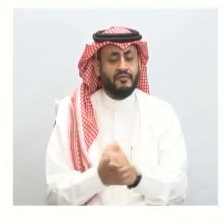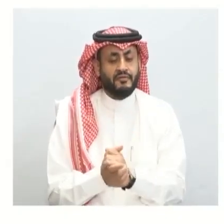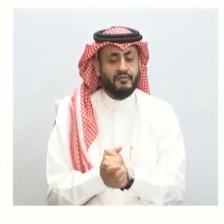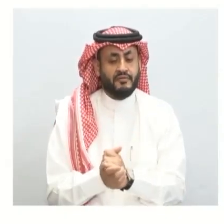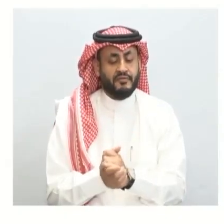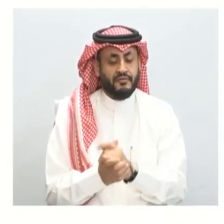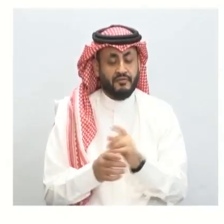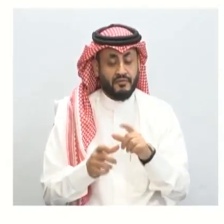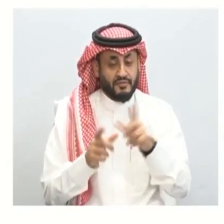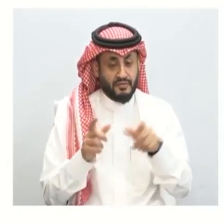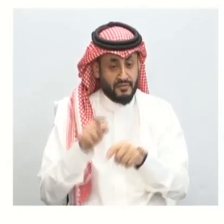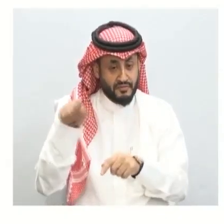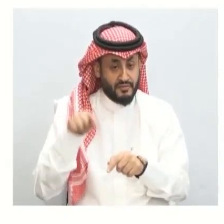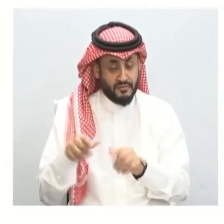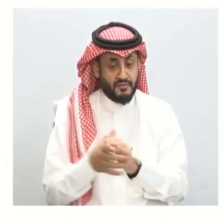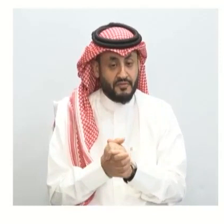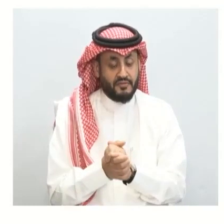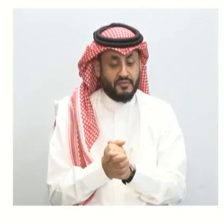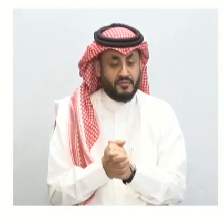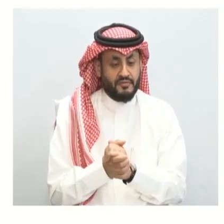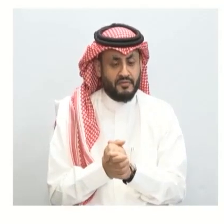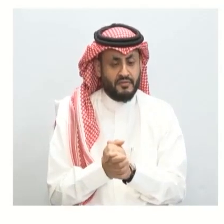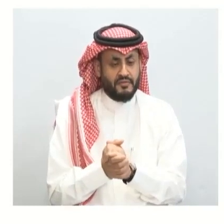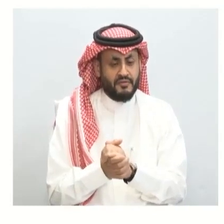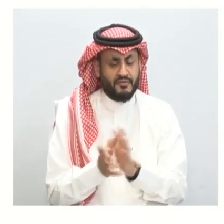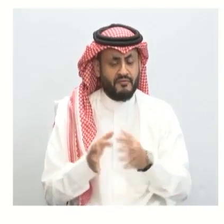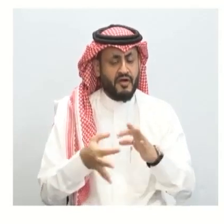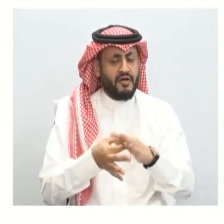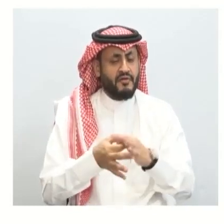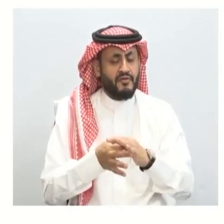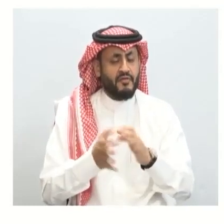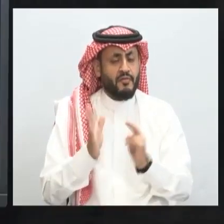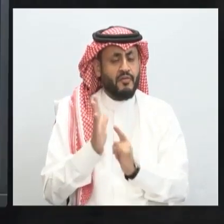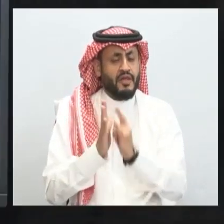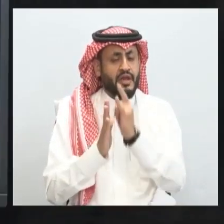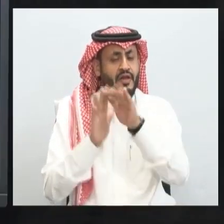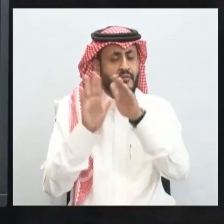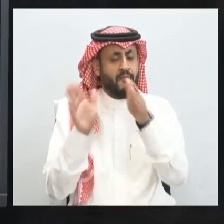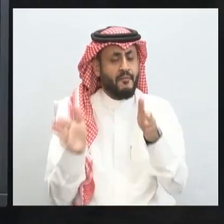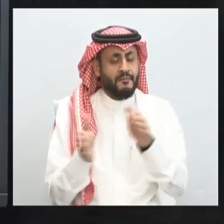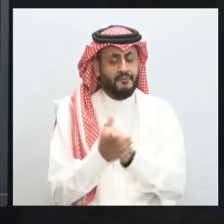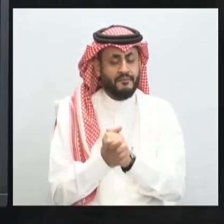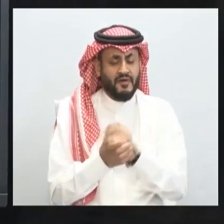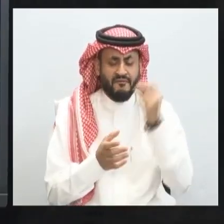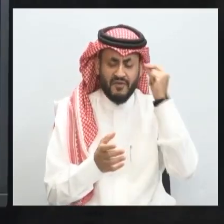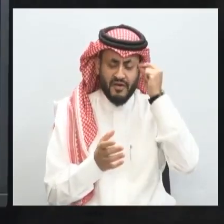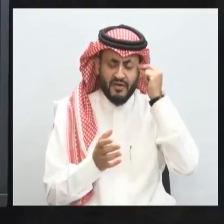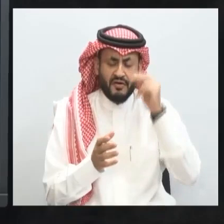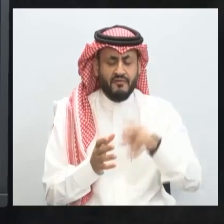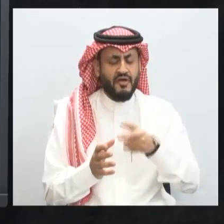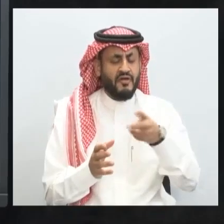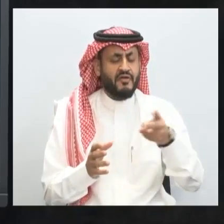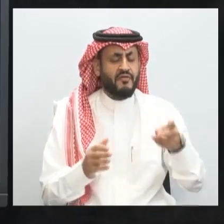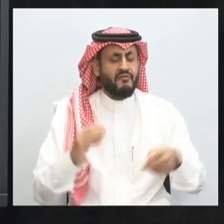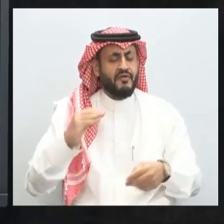this question is asked, it is something that is connected to space. Now you can just think about the different